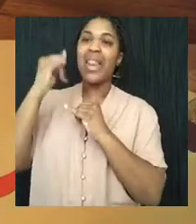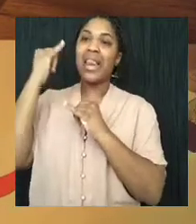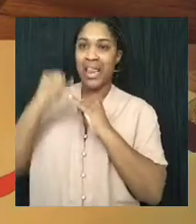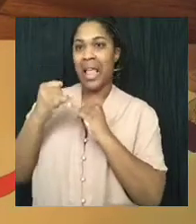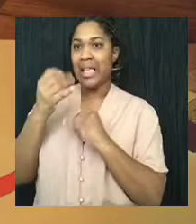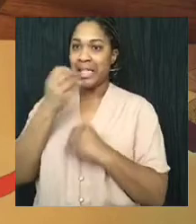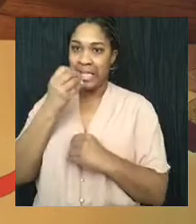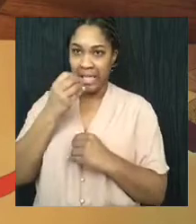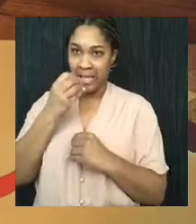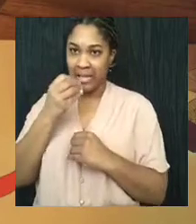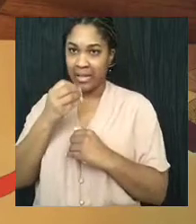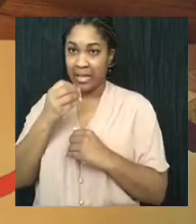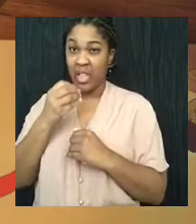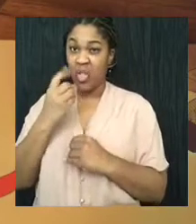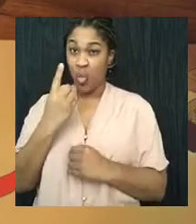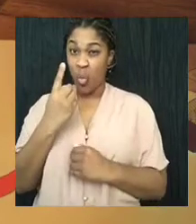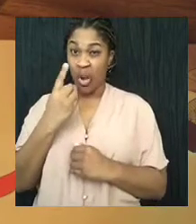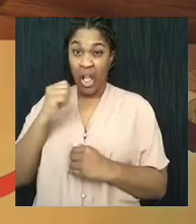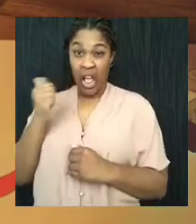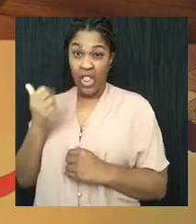one nobody else eats.